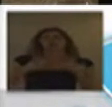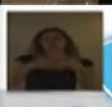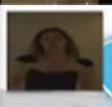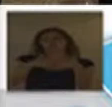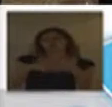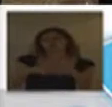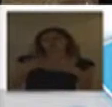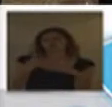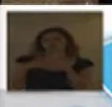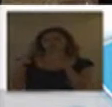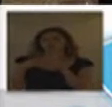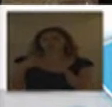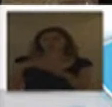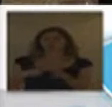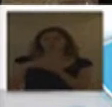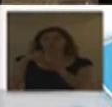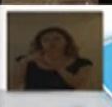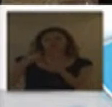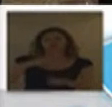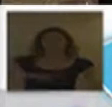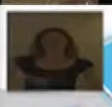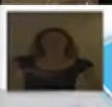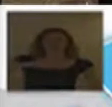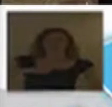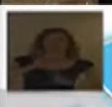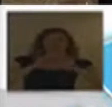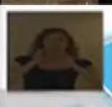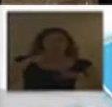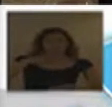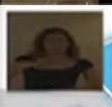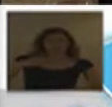certain devices to help them develop those communication skills in children